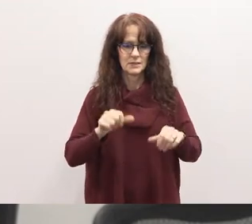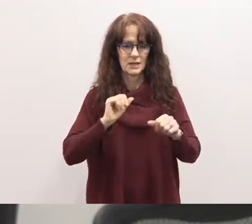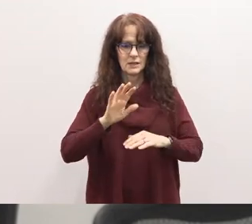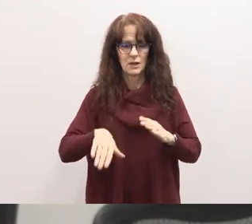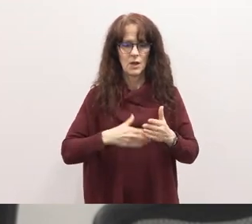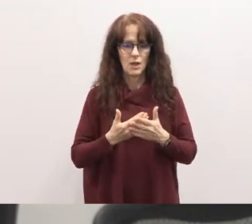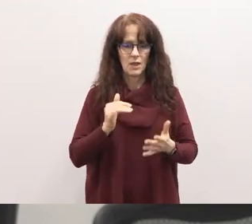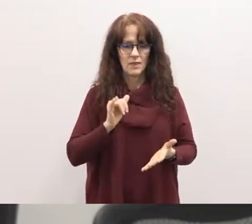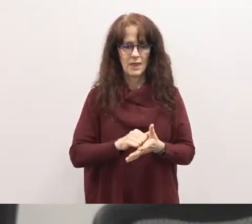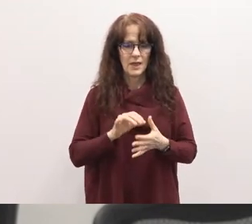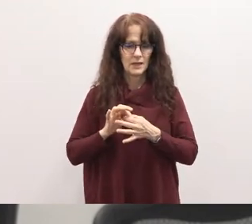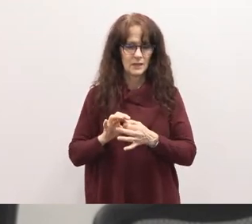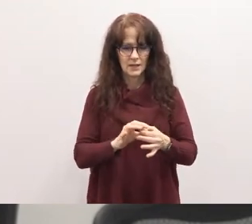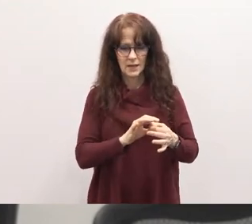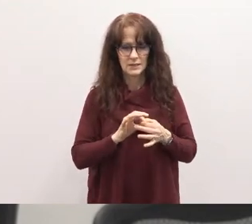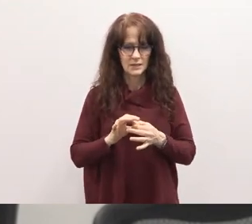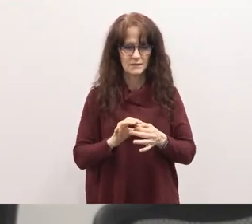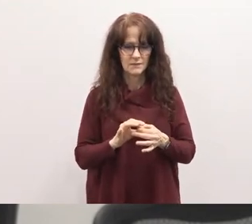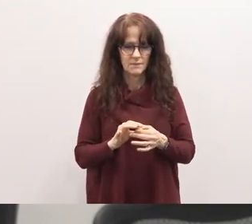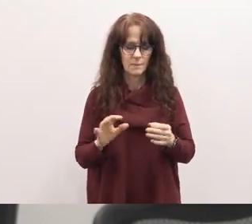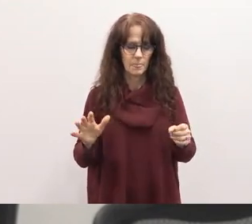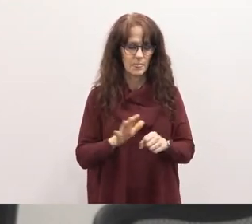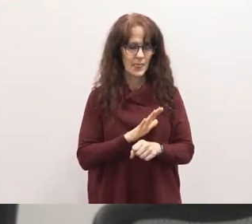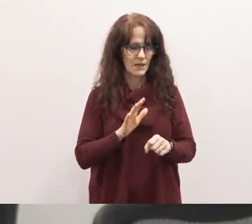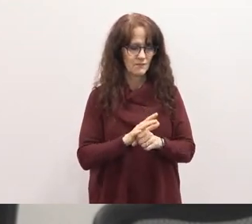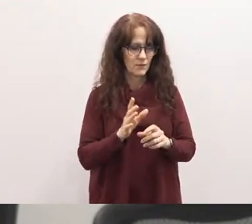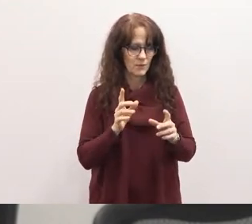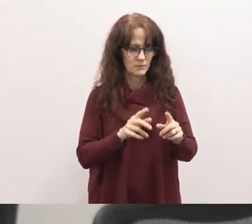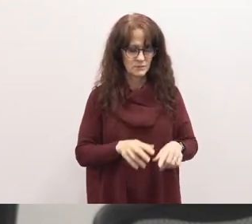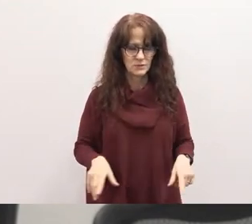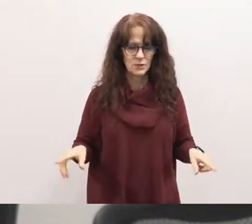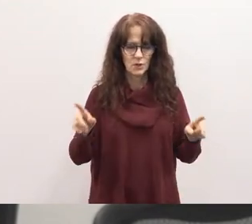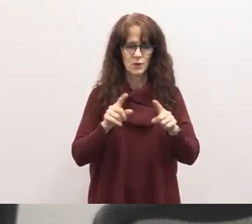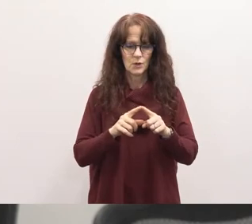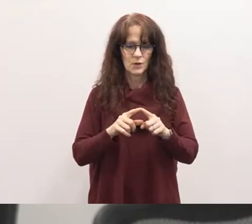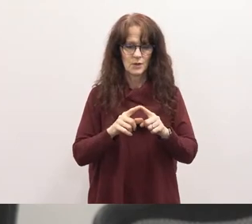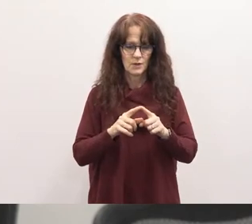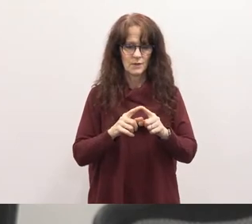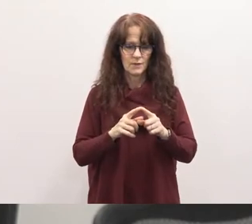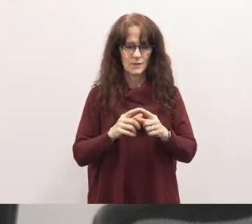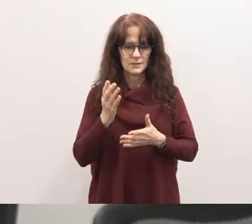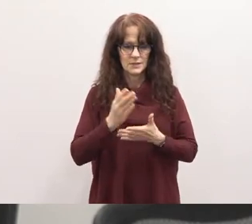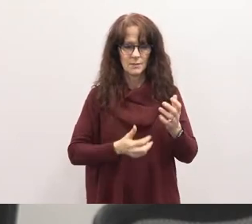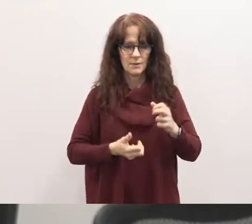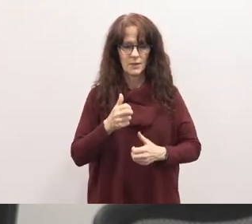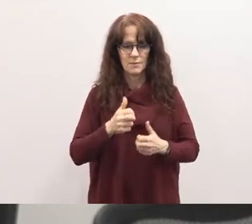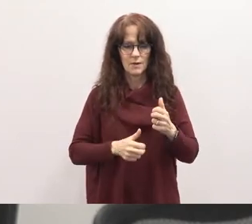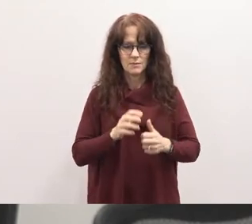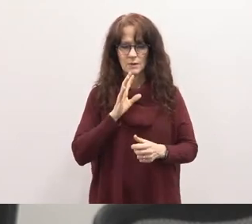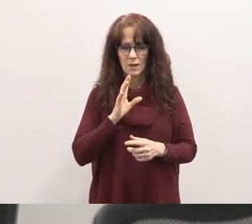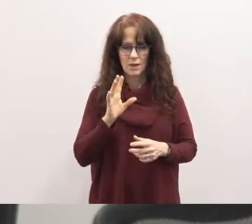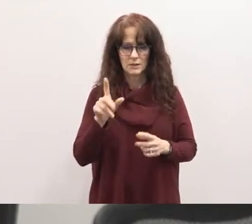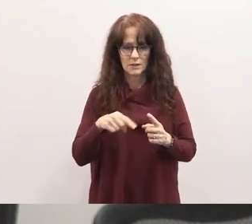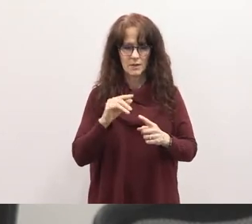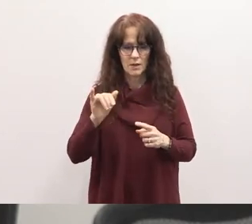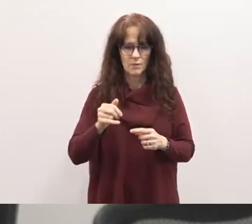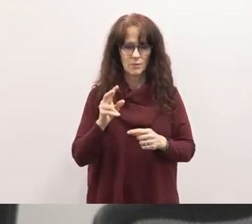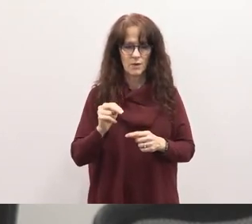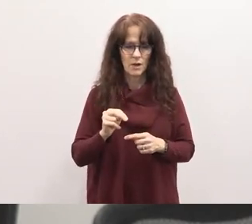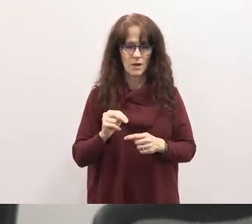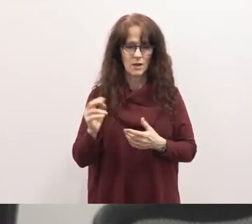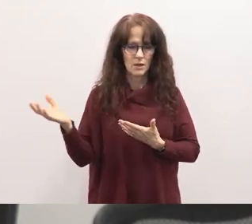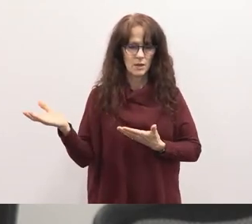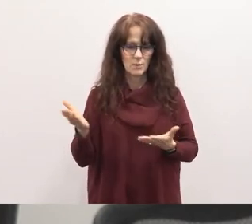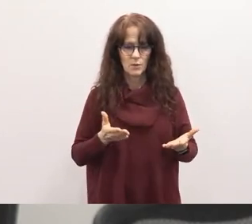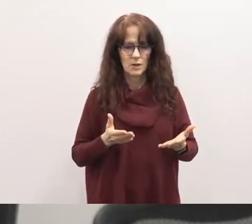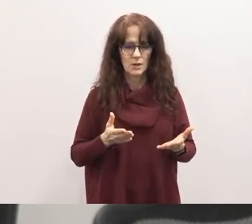all of that connectedness, that full circle, for us to address some of the problems that you talked about, Juan, you know, bringing